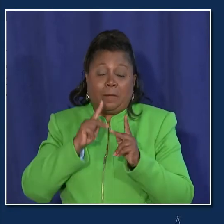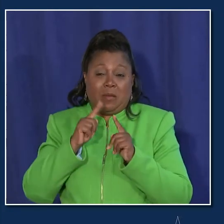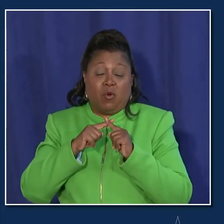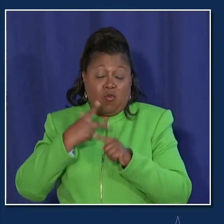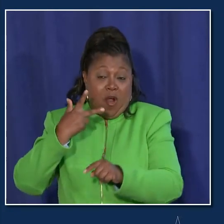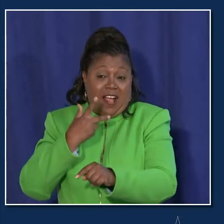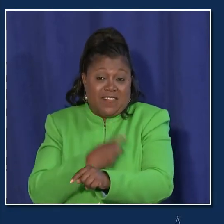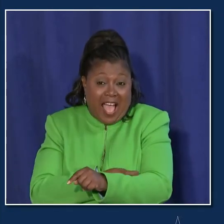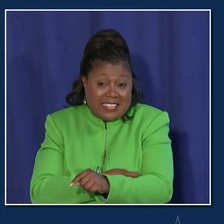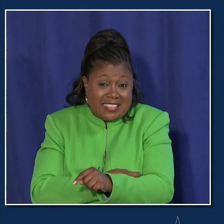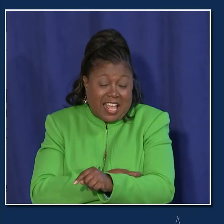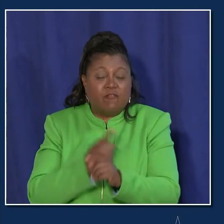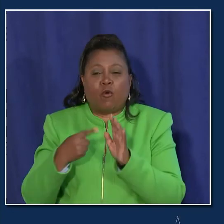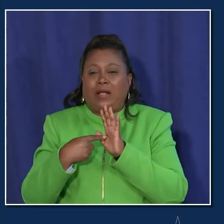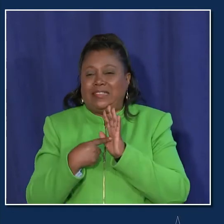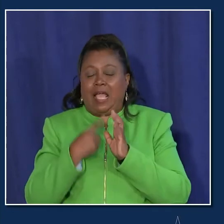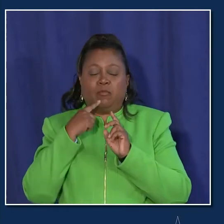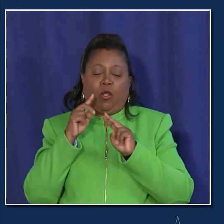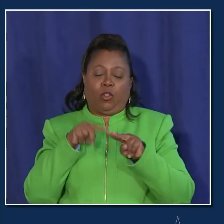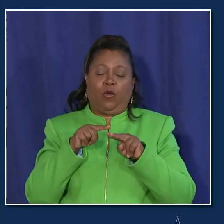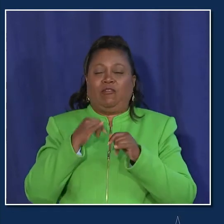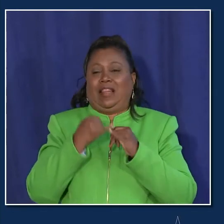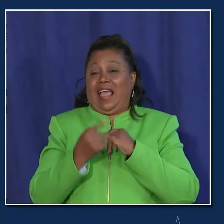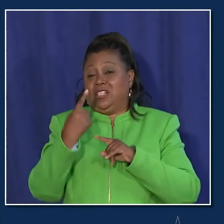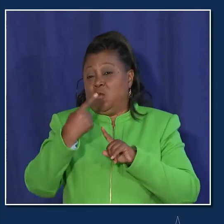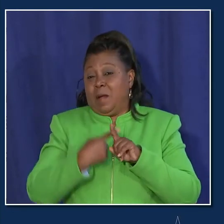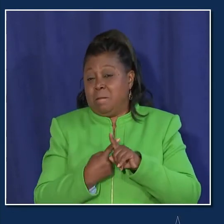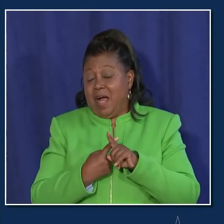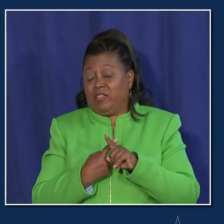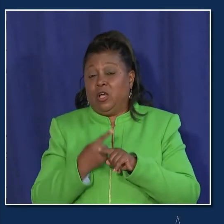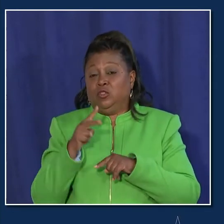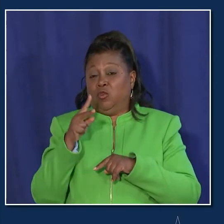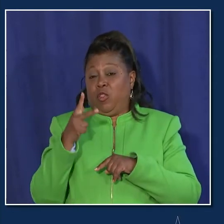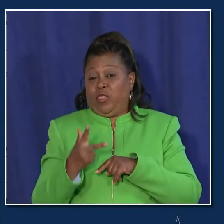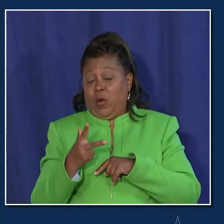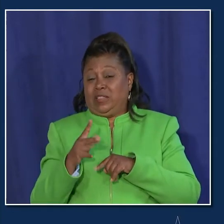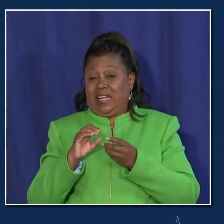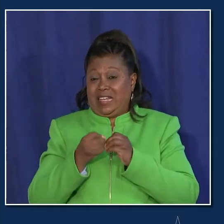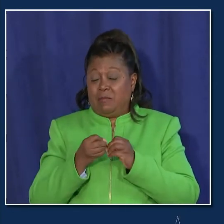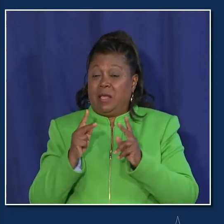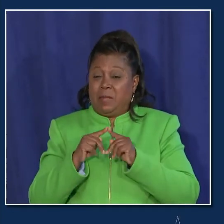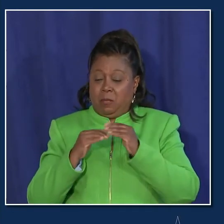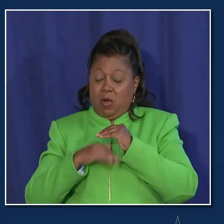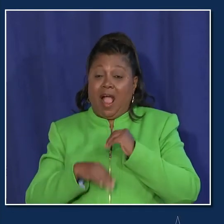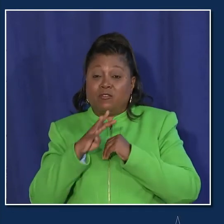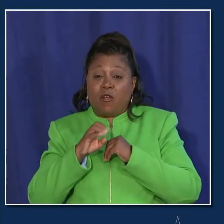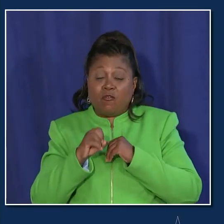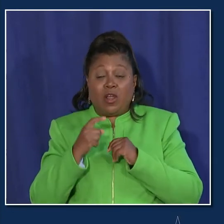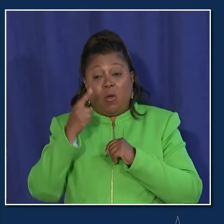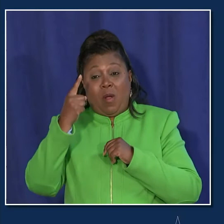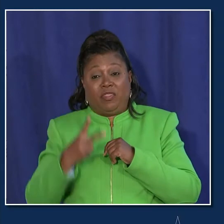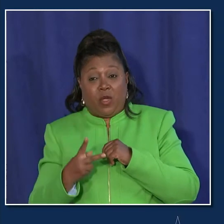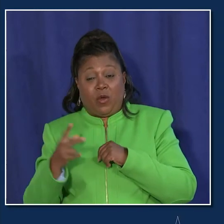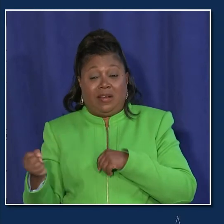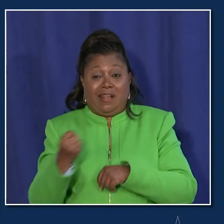who are vaccinated, for example, if you look over the last month, 2/3 of the cases are in people under 40 and 1/3 of the hospitalizations are in people under